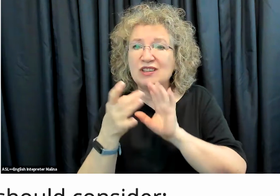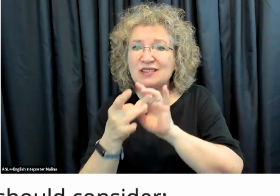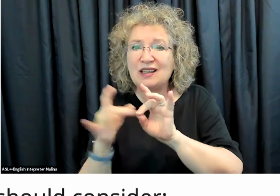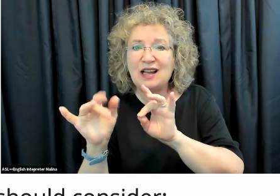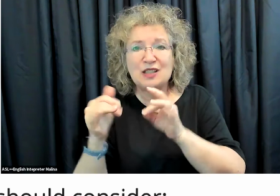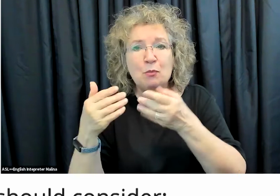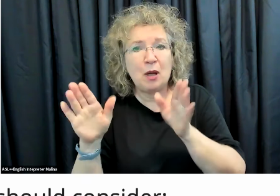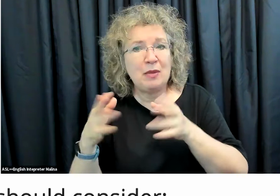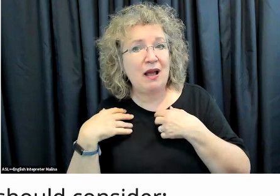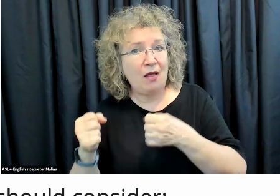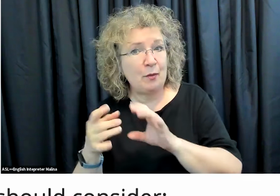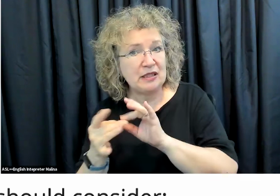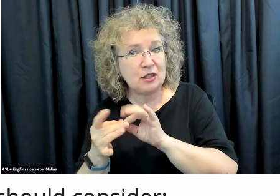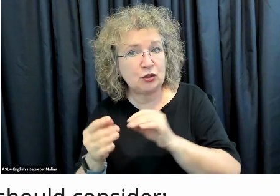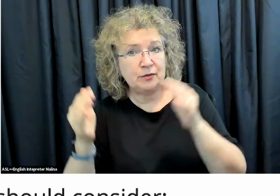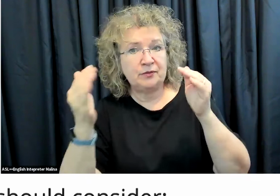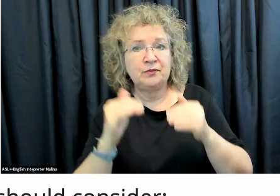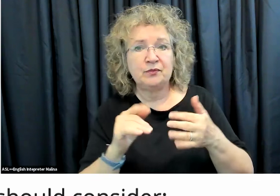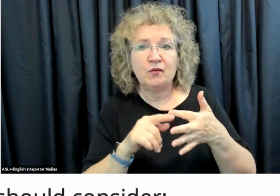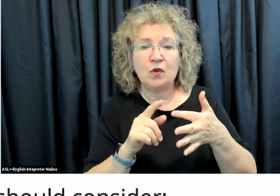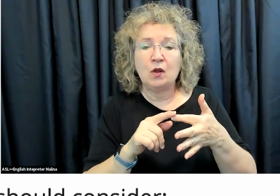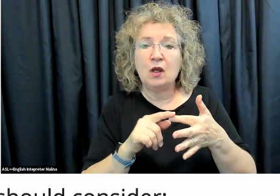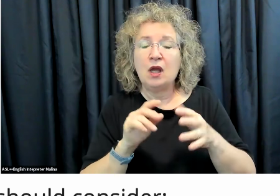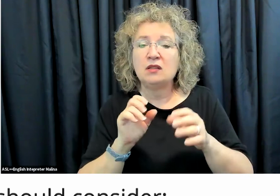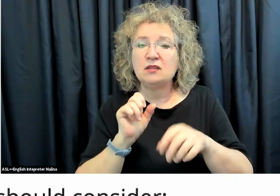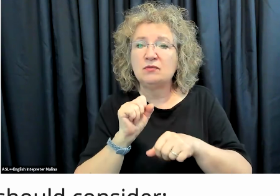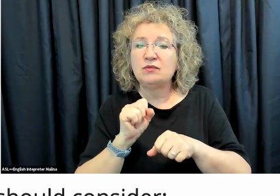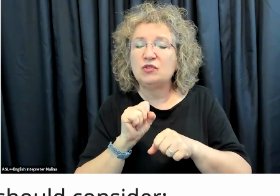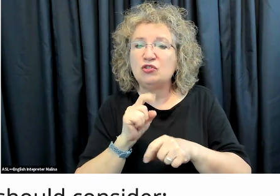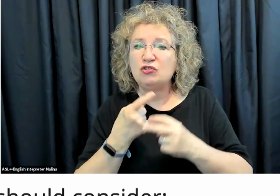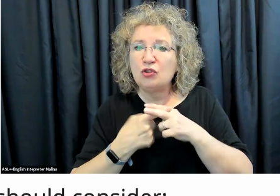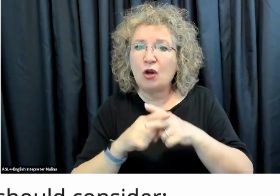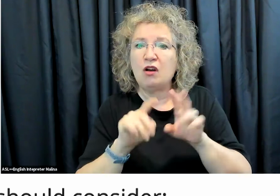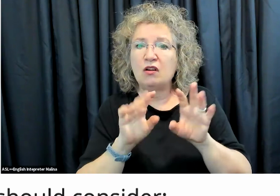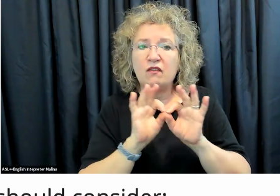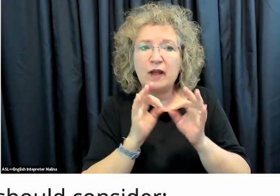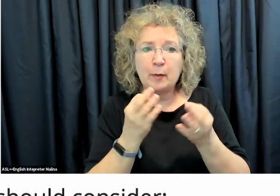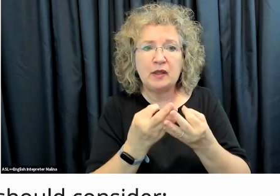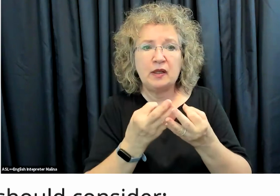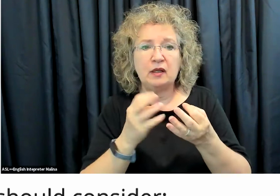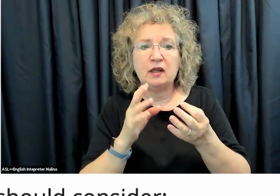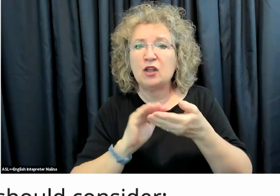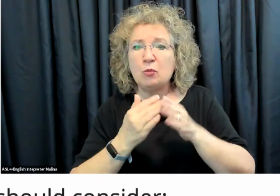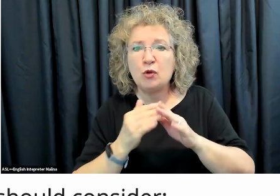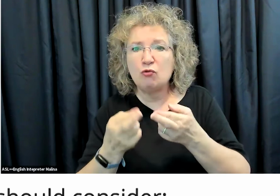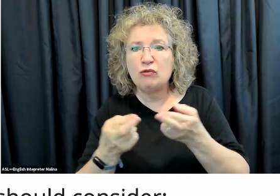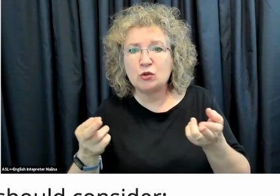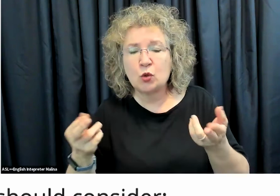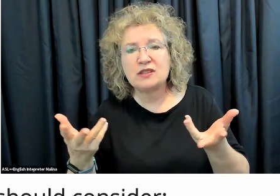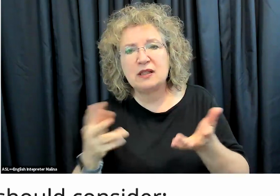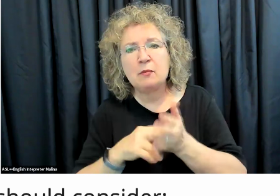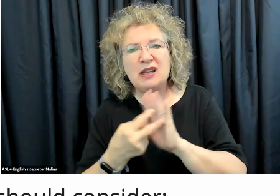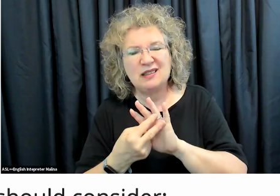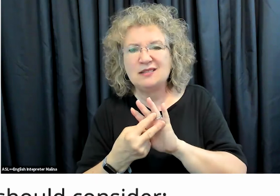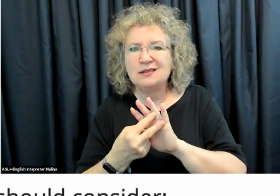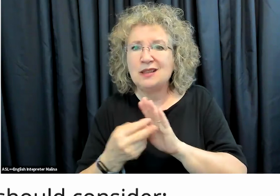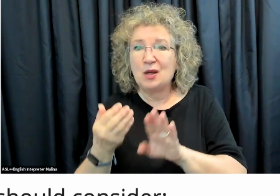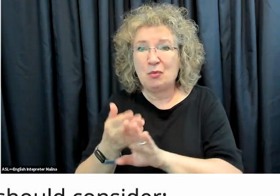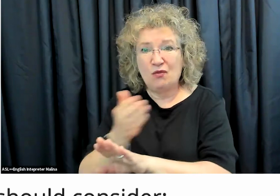Second, mobilizing family and community resources. So again, investing in the relationships around us before